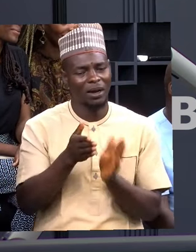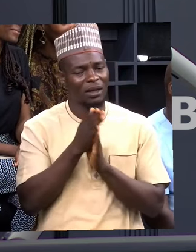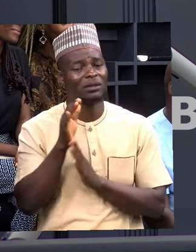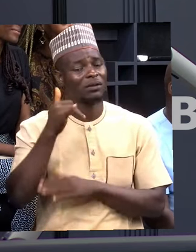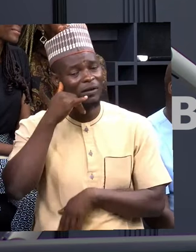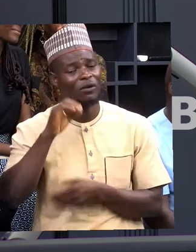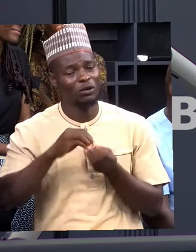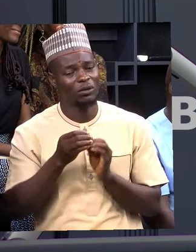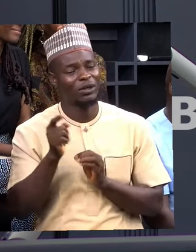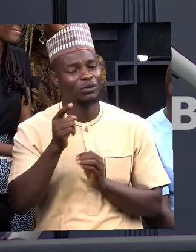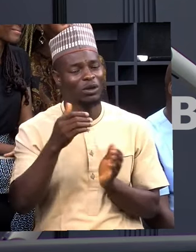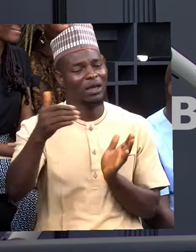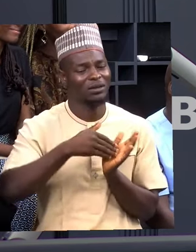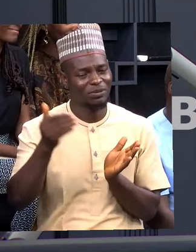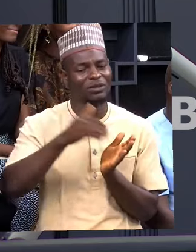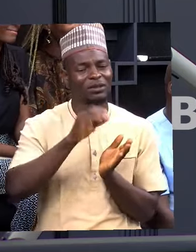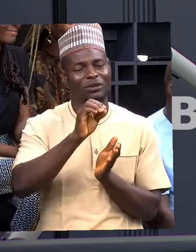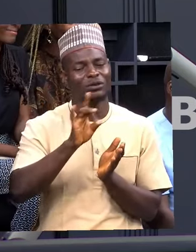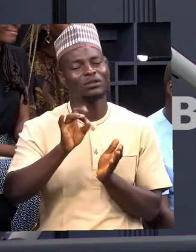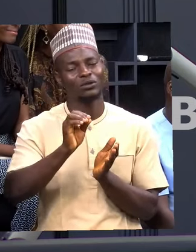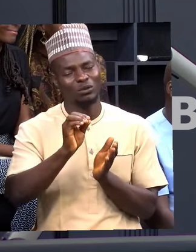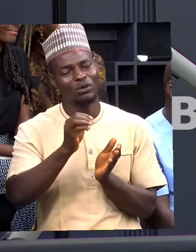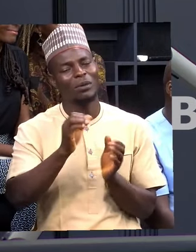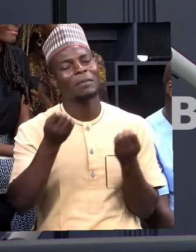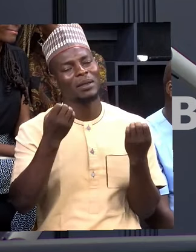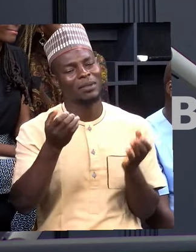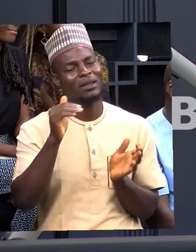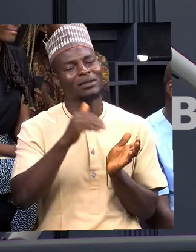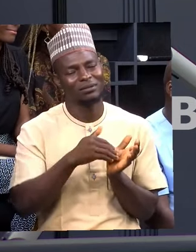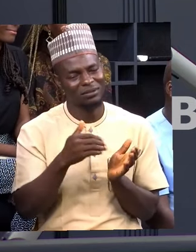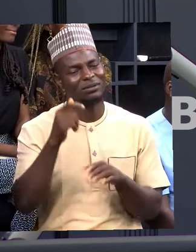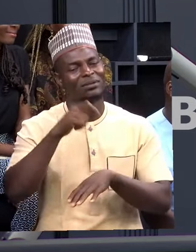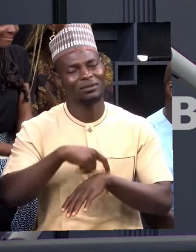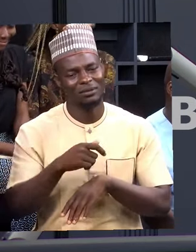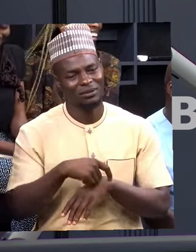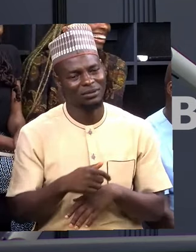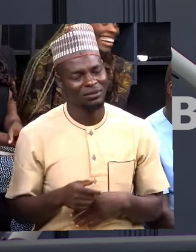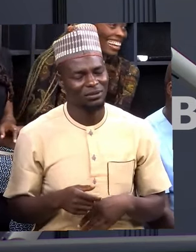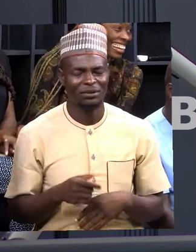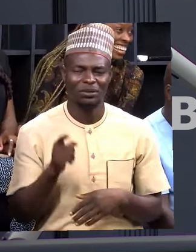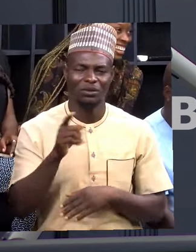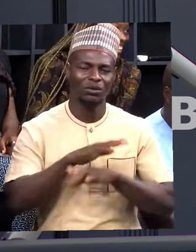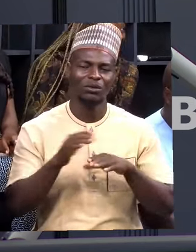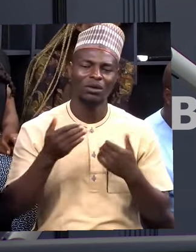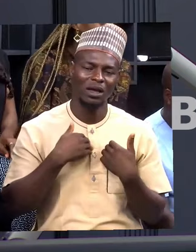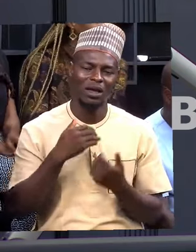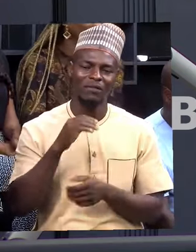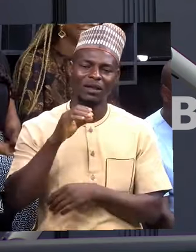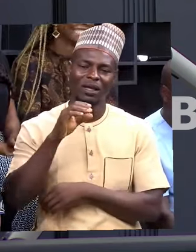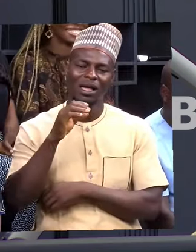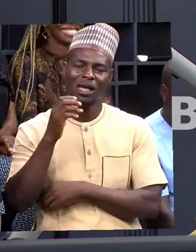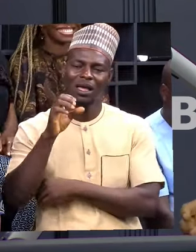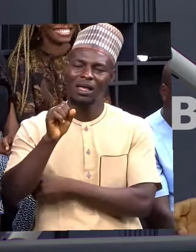it repeats 0 0. How many times? Person, una no guest Tamara for una family. Ajia, over to